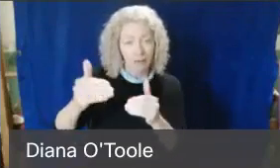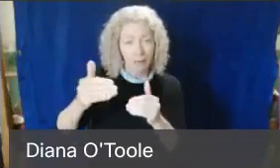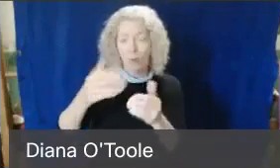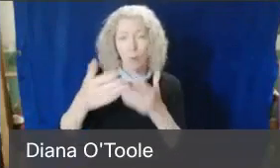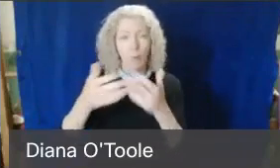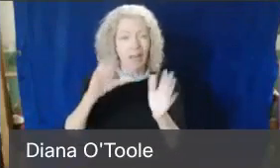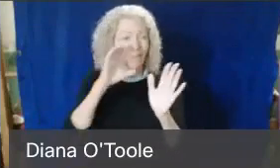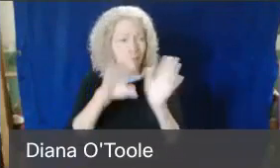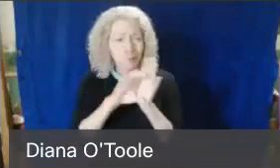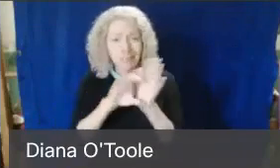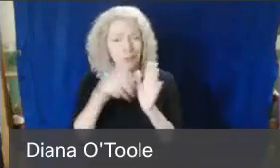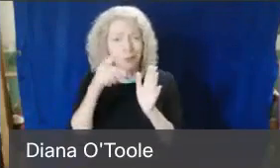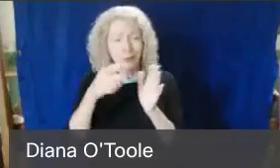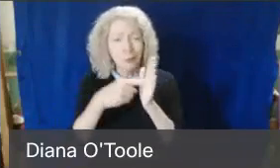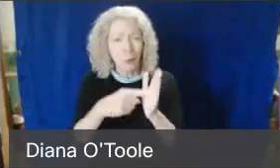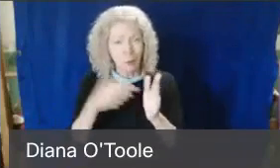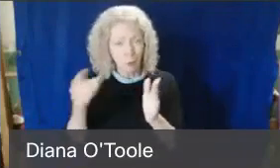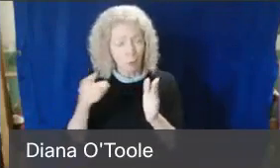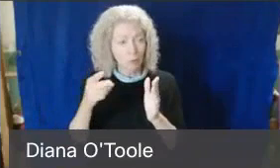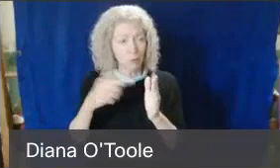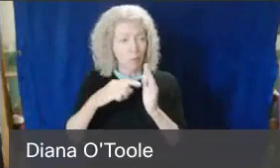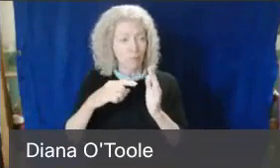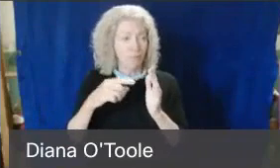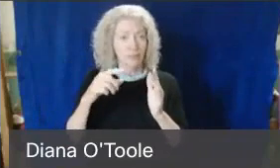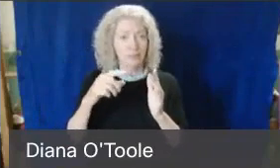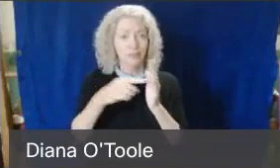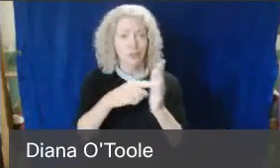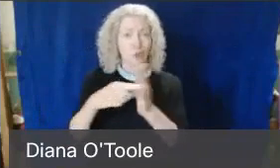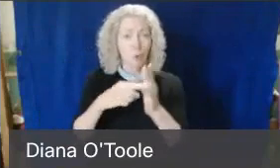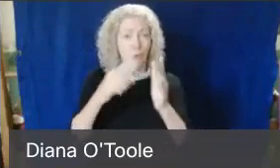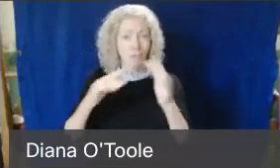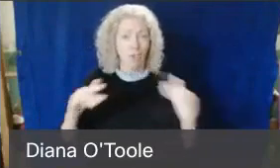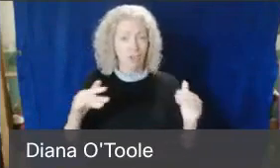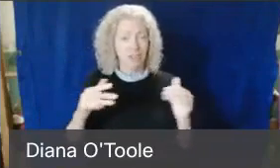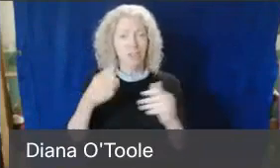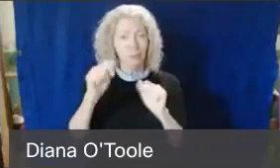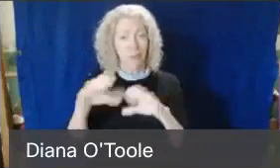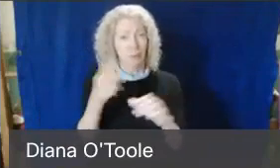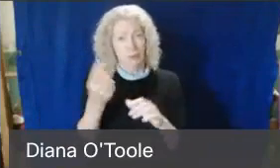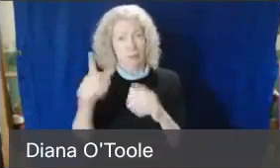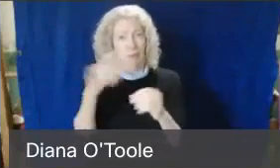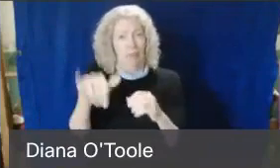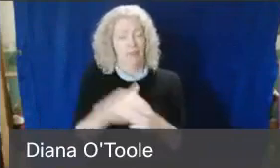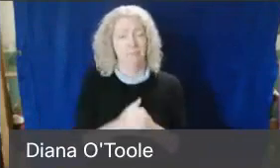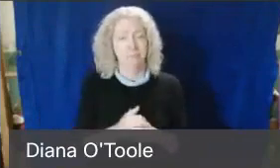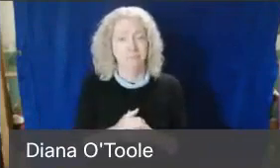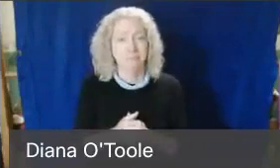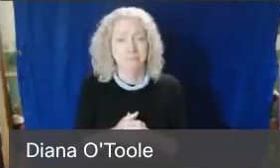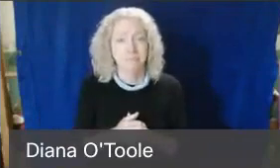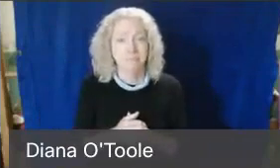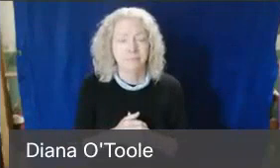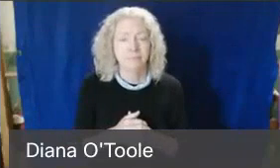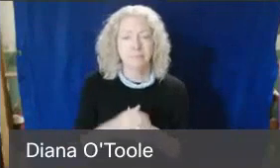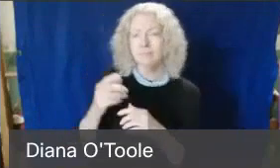the diversity of our institution? And if not, can you do something about that? We have a question of how to get a copy